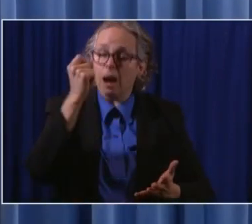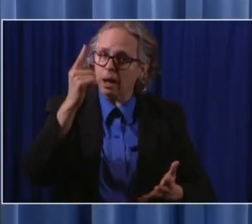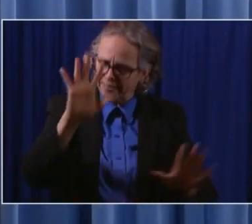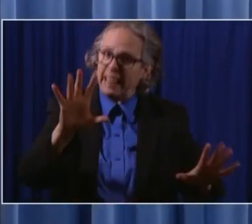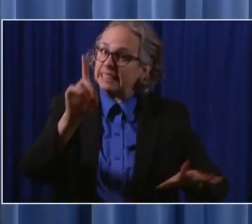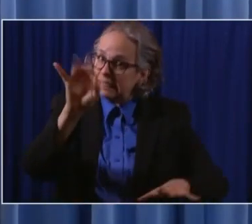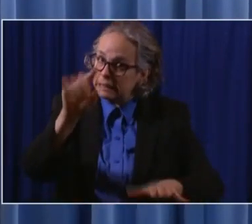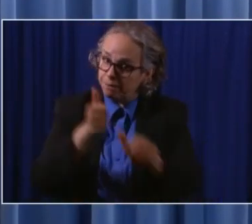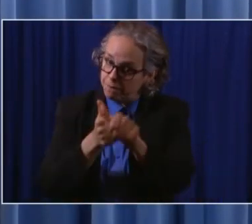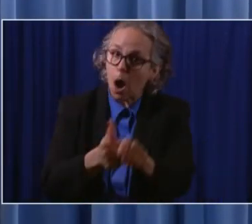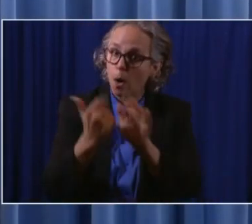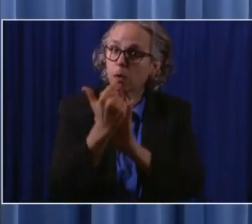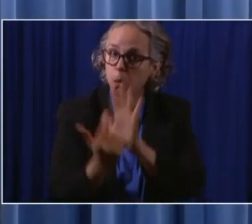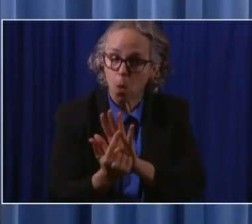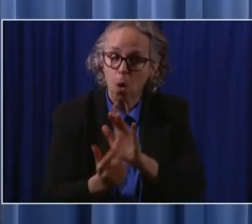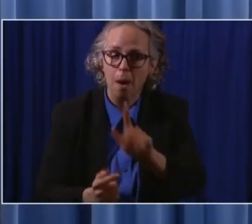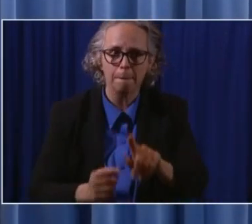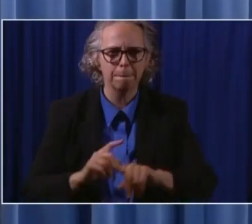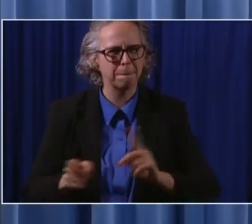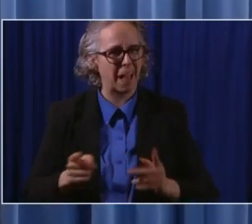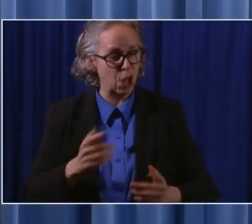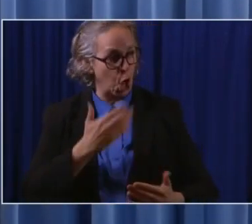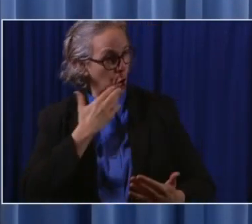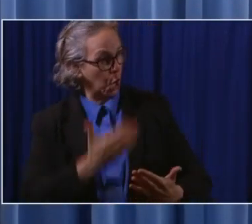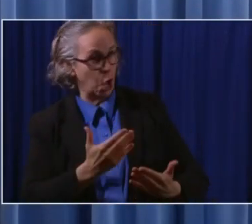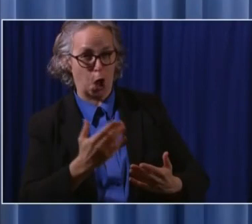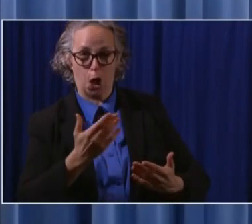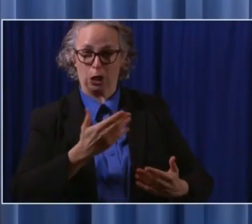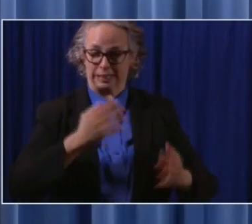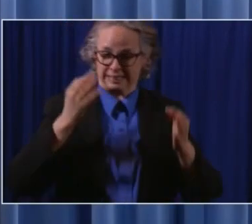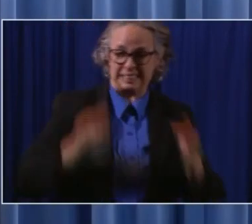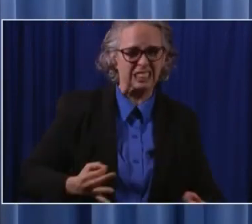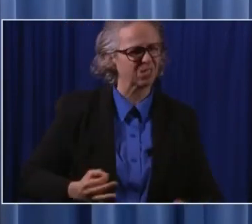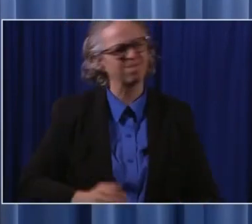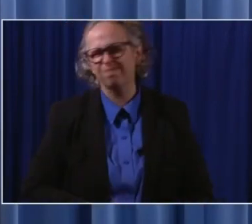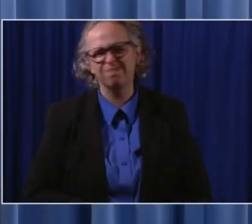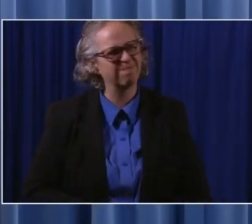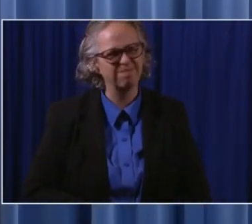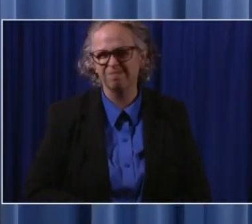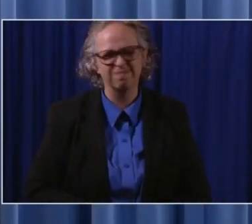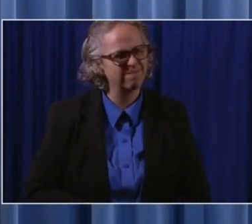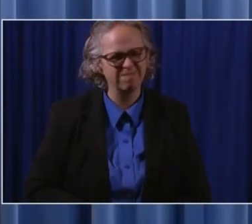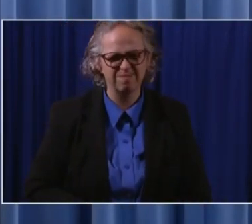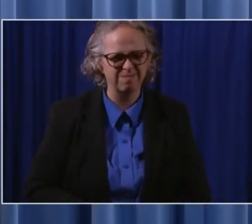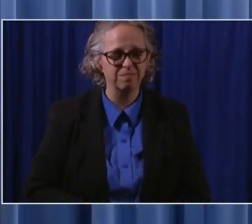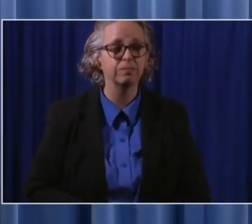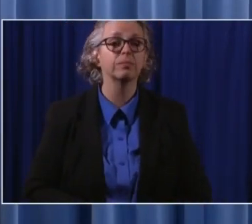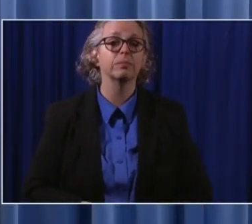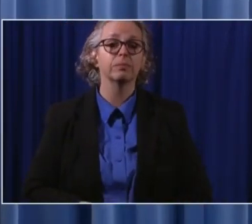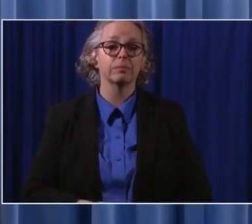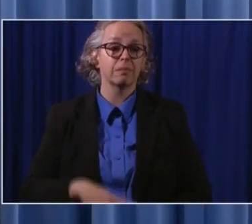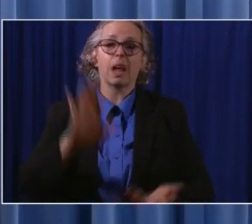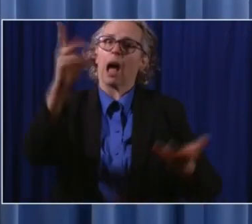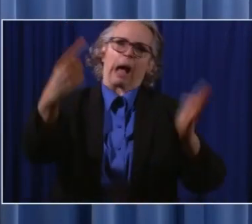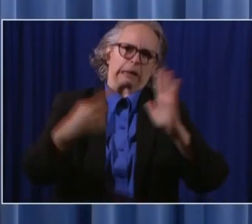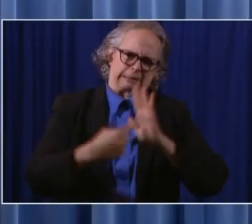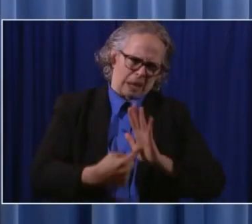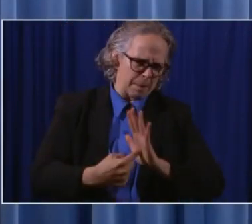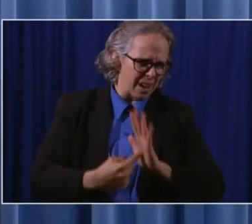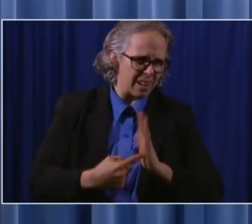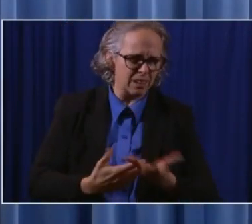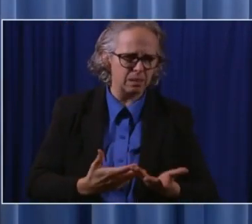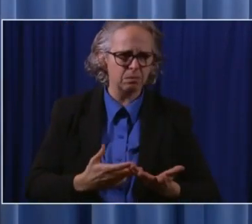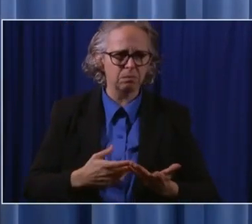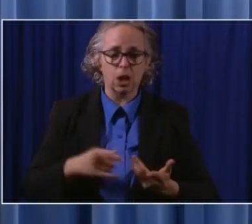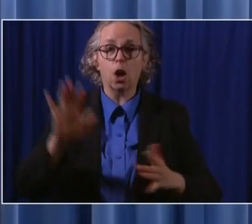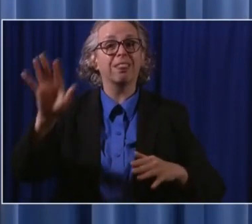it really did not provide enough opportunity for people to comment. And what they should